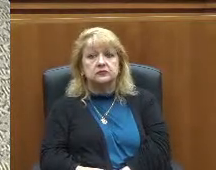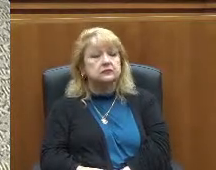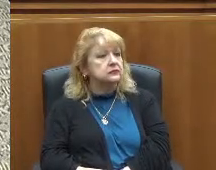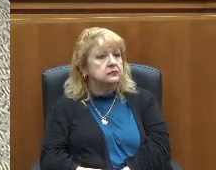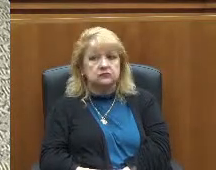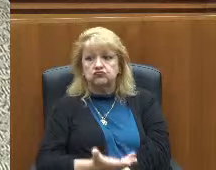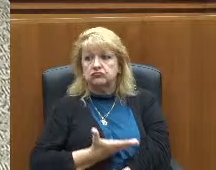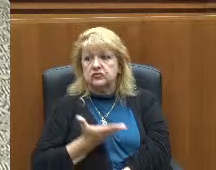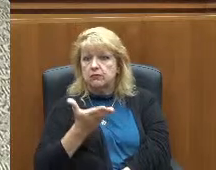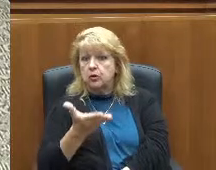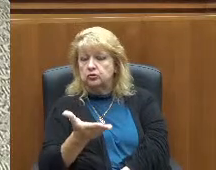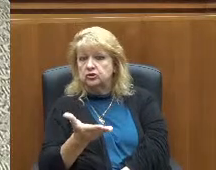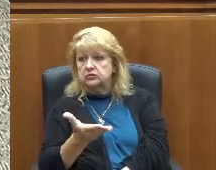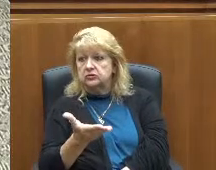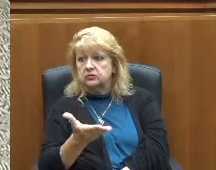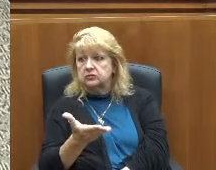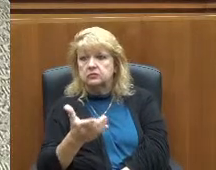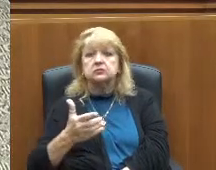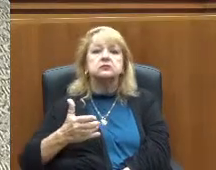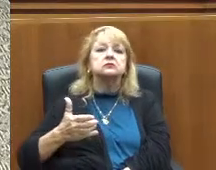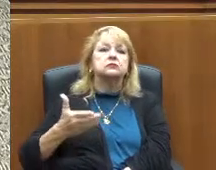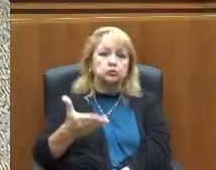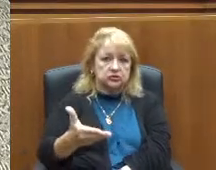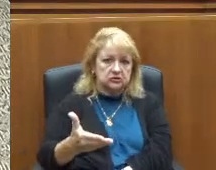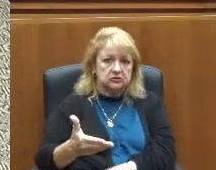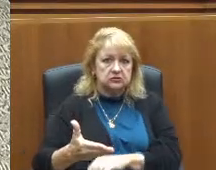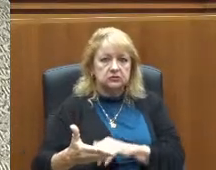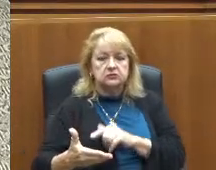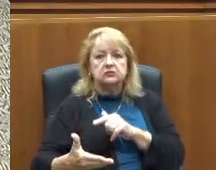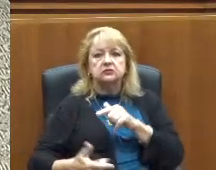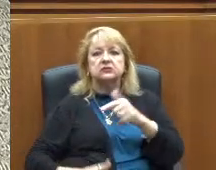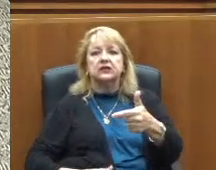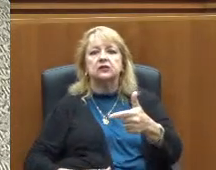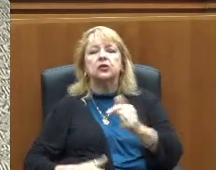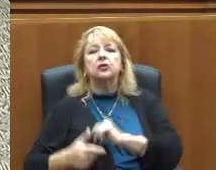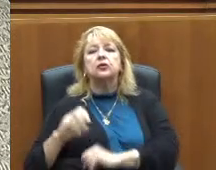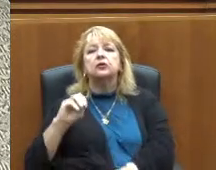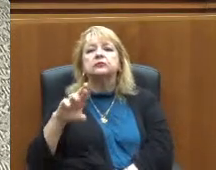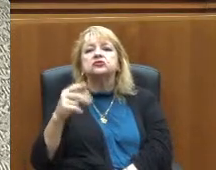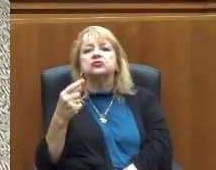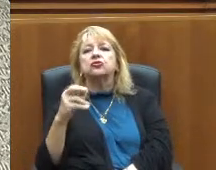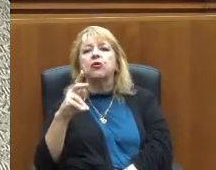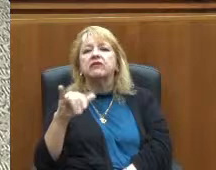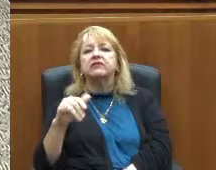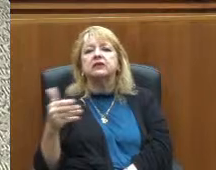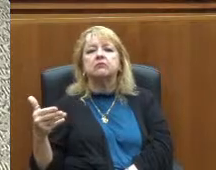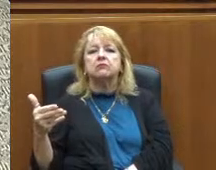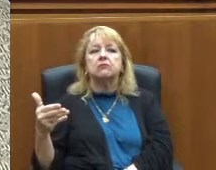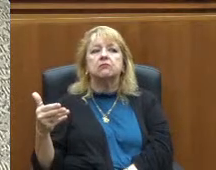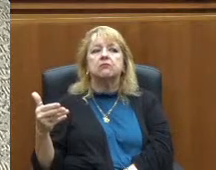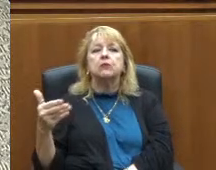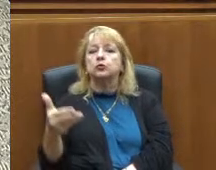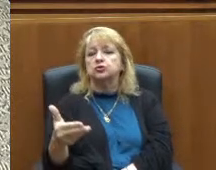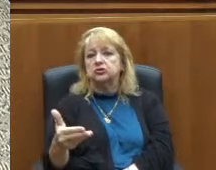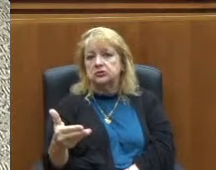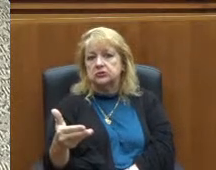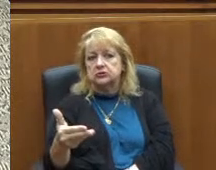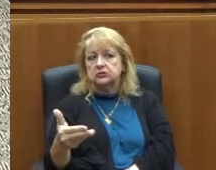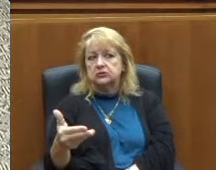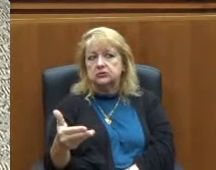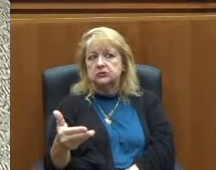Do you have a motion? Second? Who is this? Mr. Garvey. Yeah. Okay.